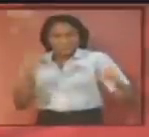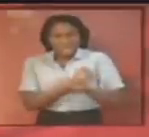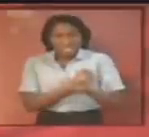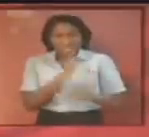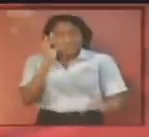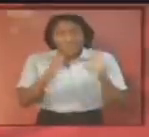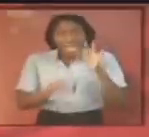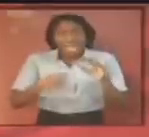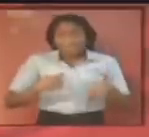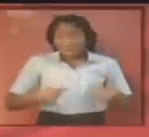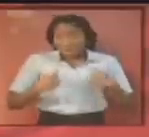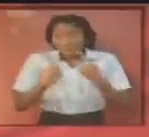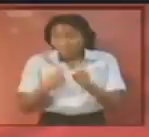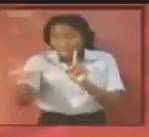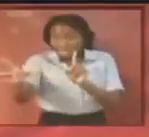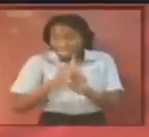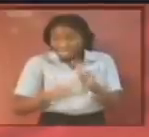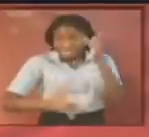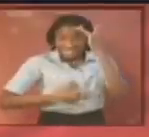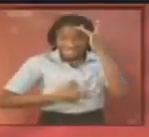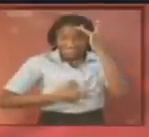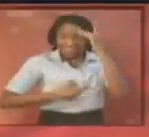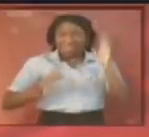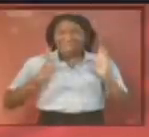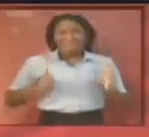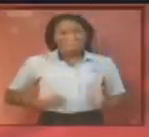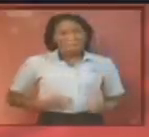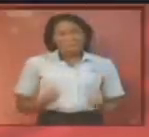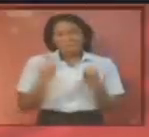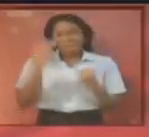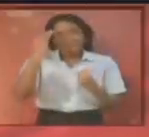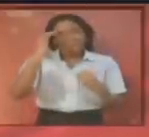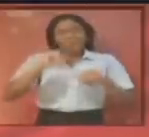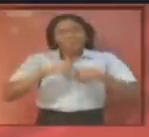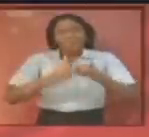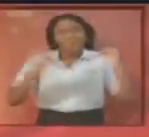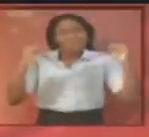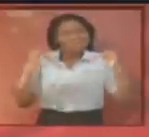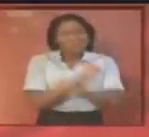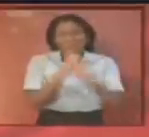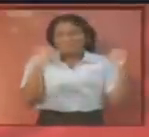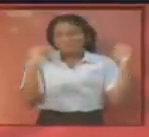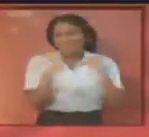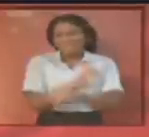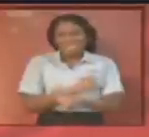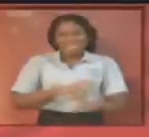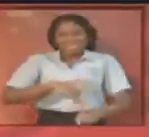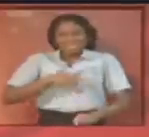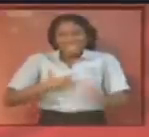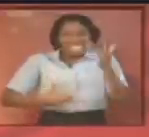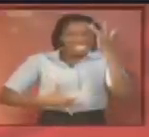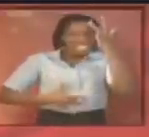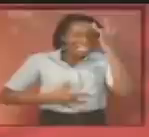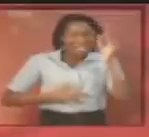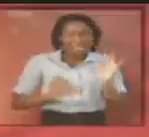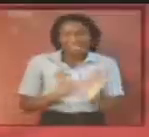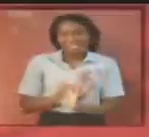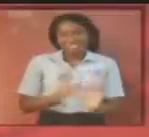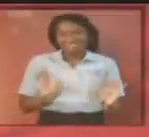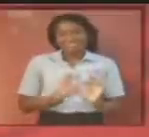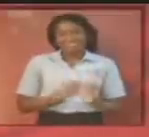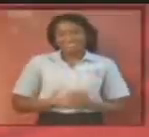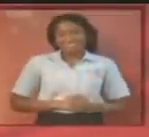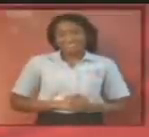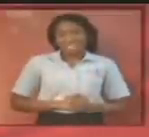system can easily beat the opponent. The virus isn't able to land a single punch, and you don't even feel sick. Now imagine that instead of